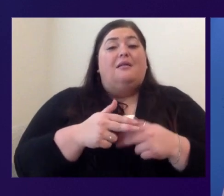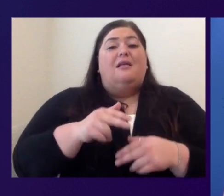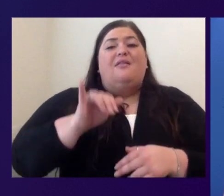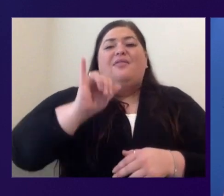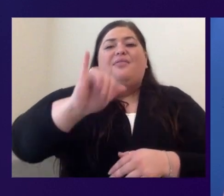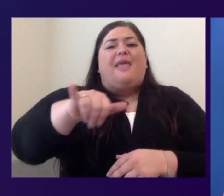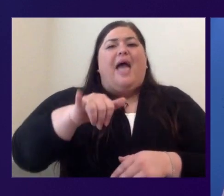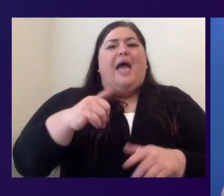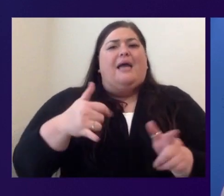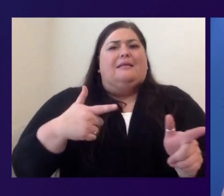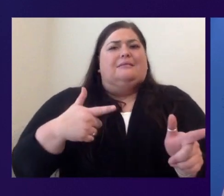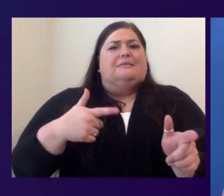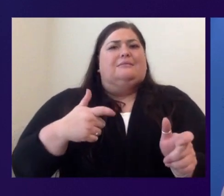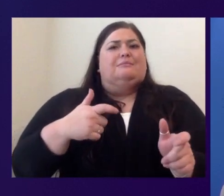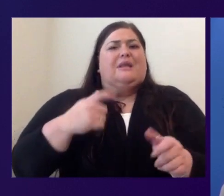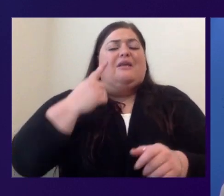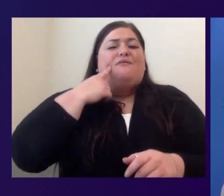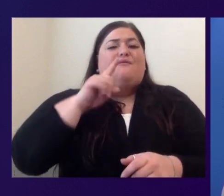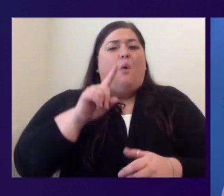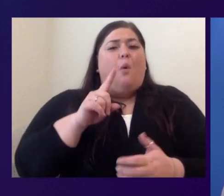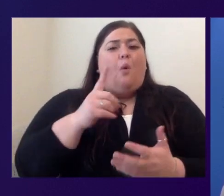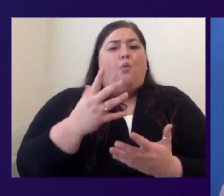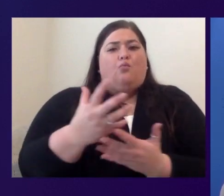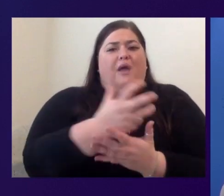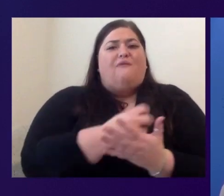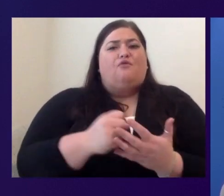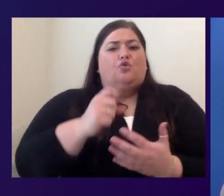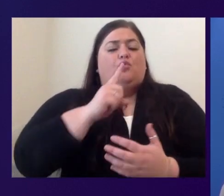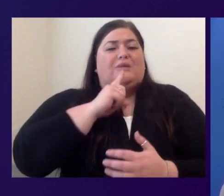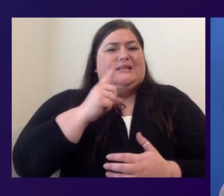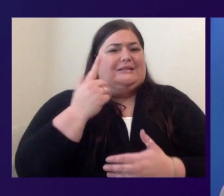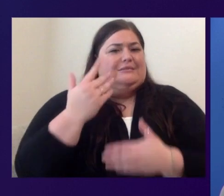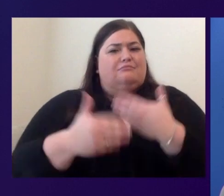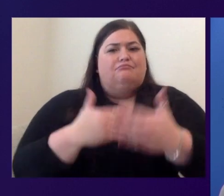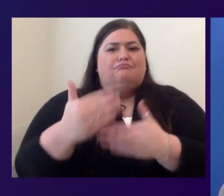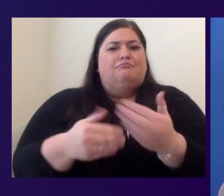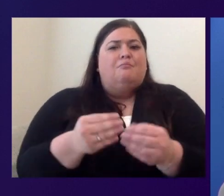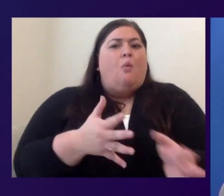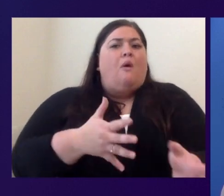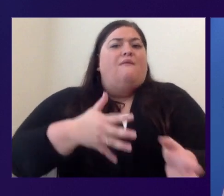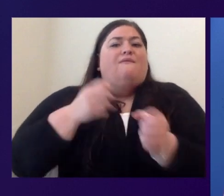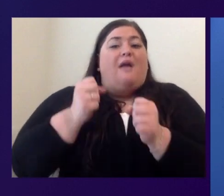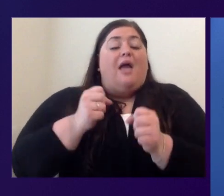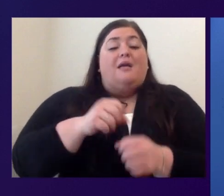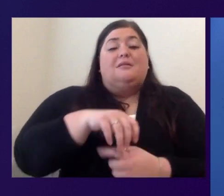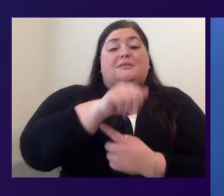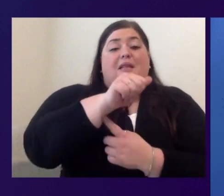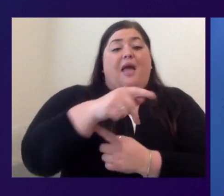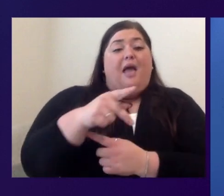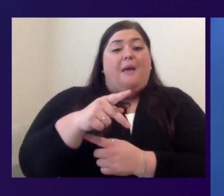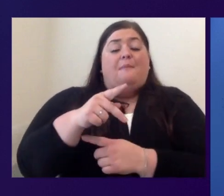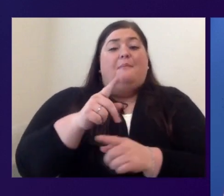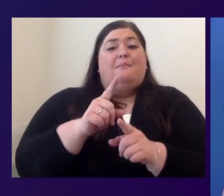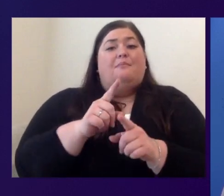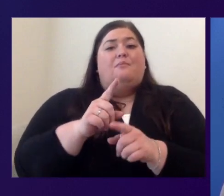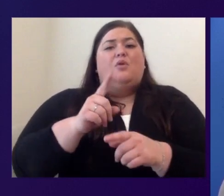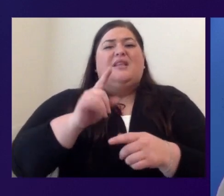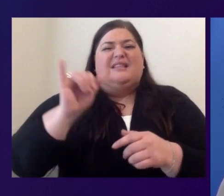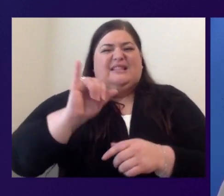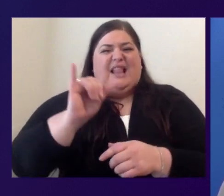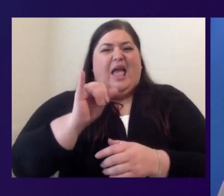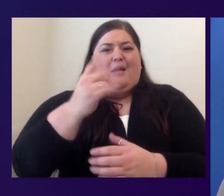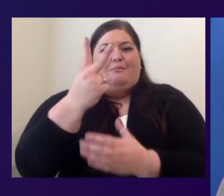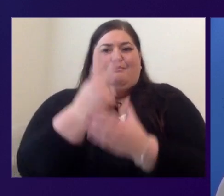of revenue is also increasing when organizations are moving their on-premise app into a SaaS form factor. So it's a win-win situation for both